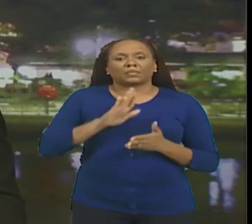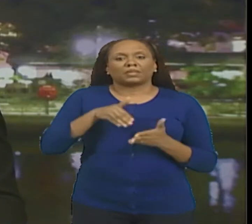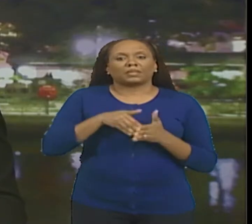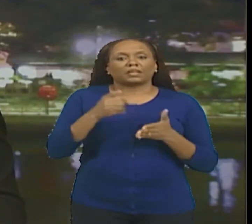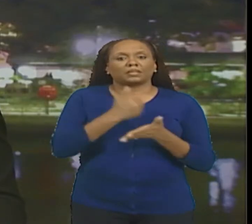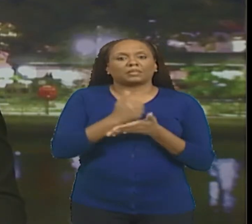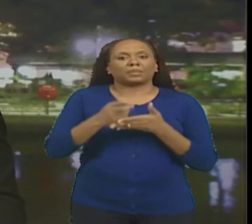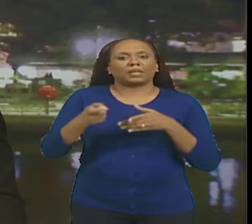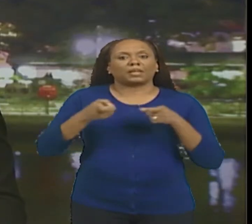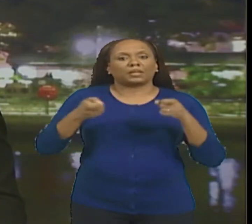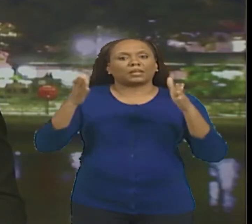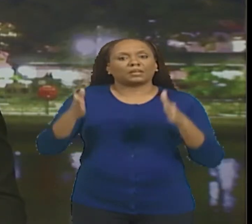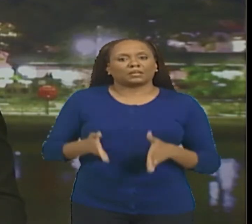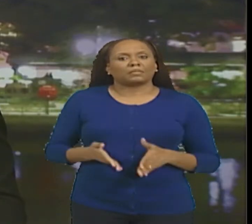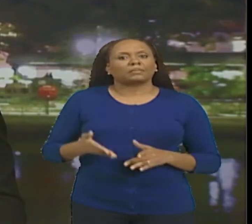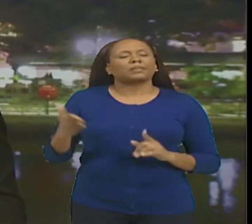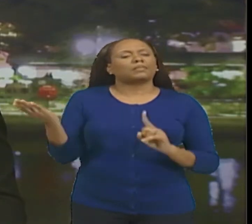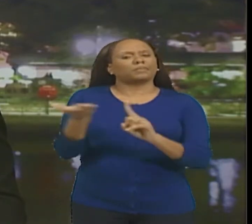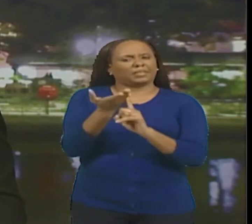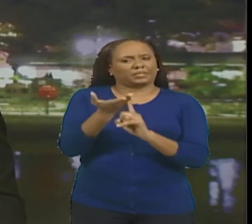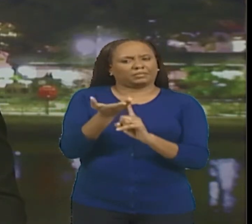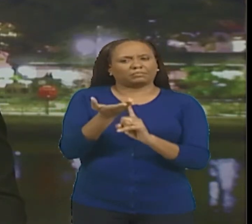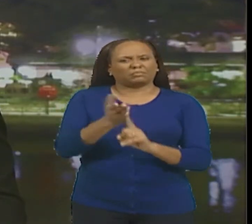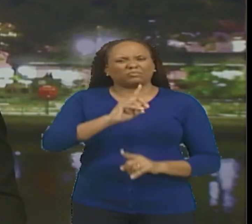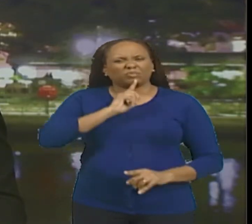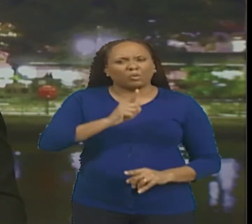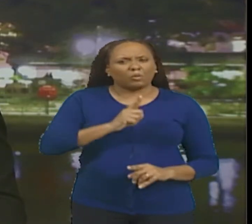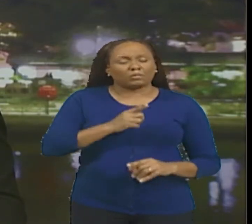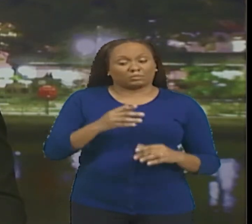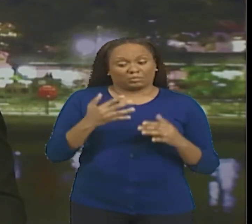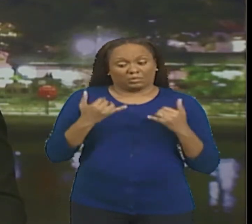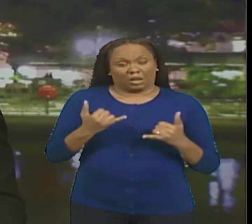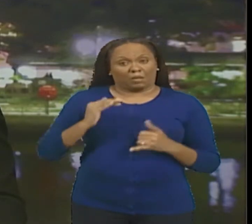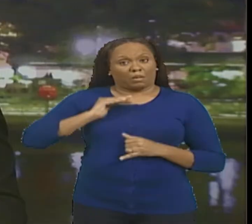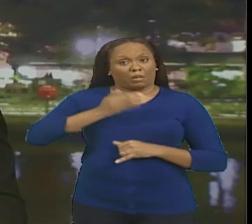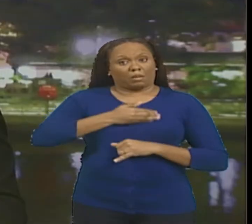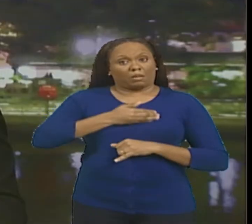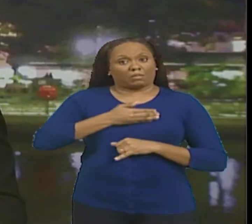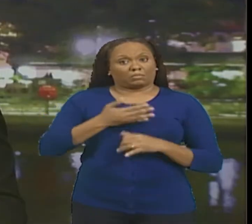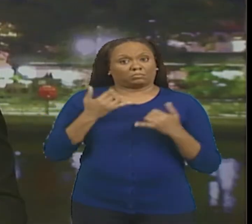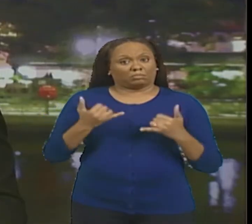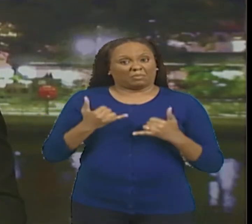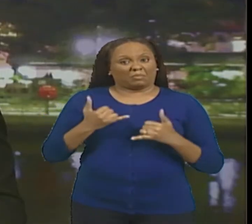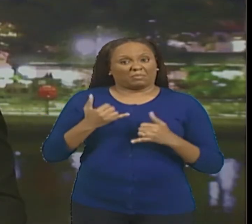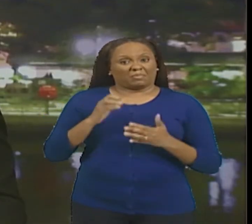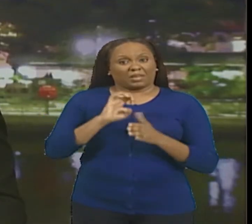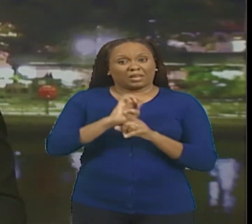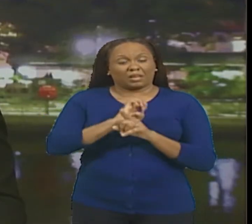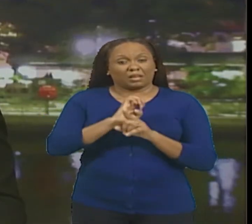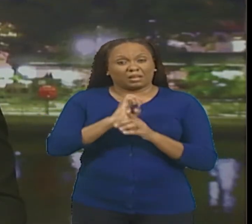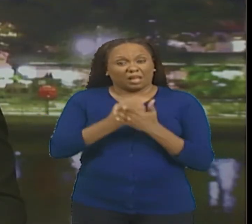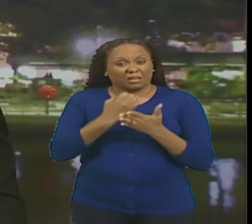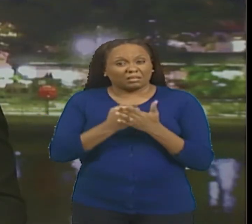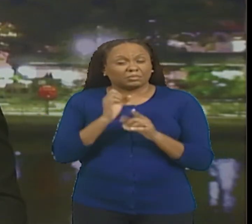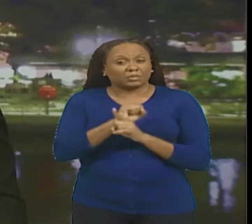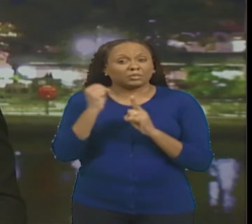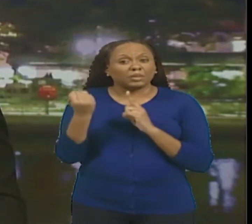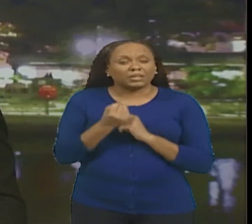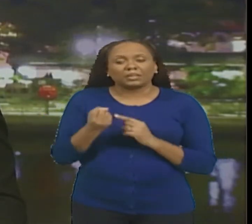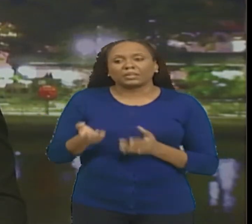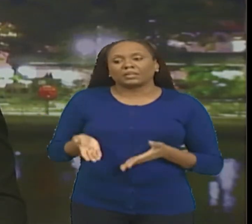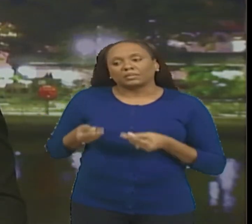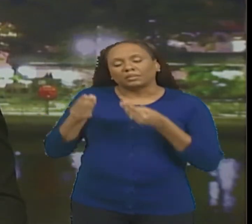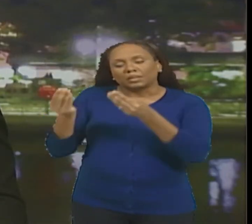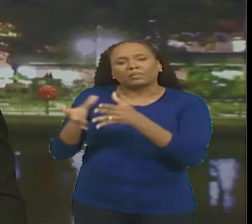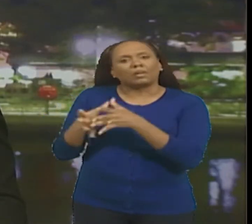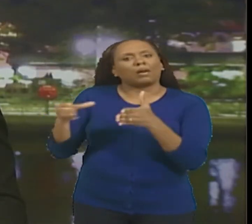Central Bank Governor Clevenson Haynes is convinced Barbados' current economic situation presents several opportunities for writers. He says the